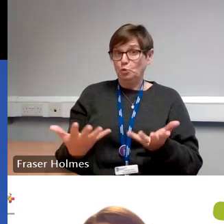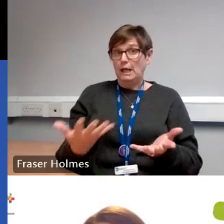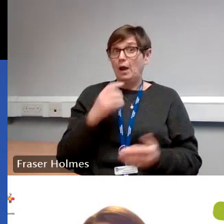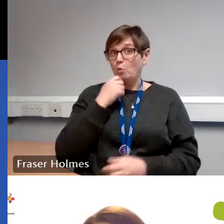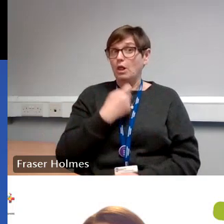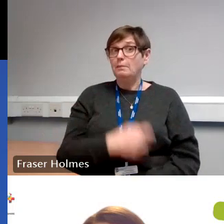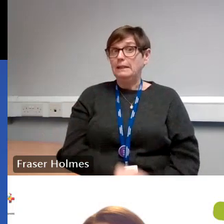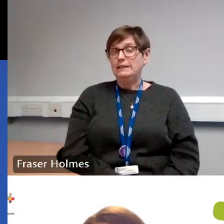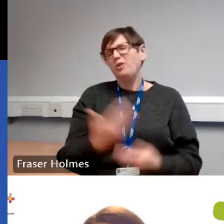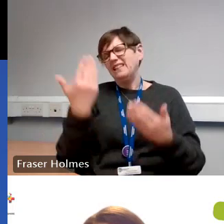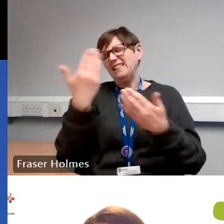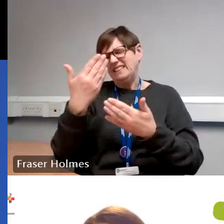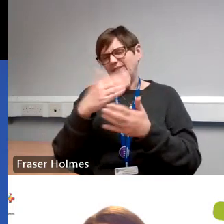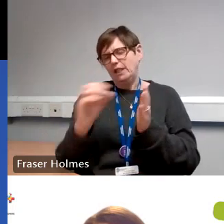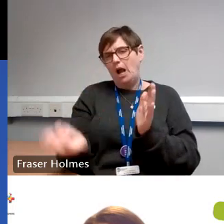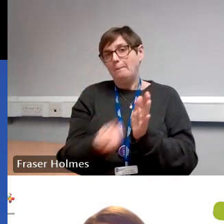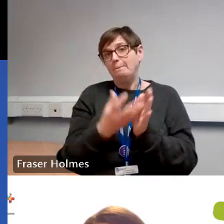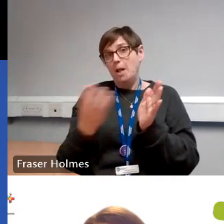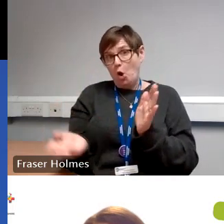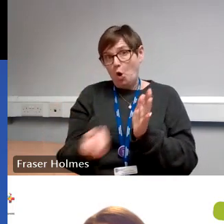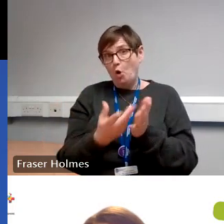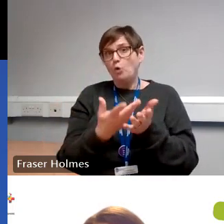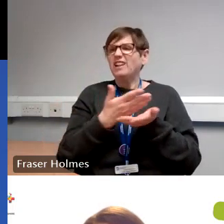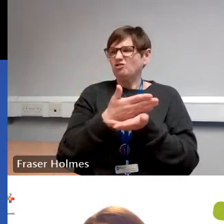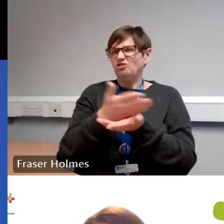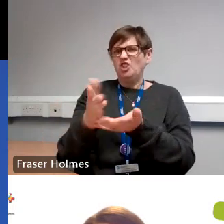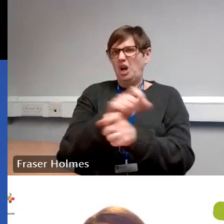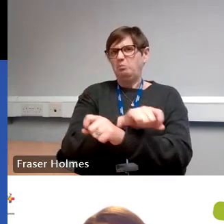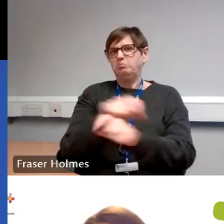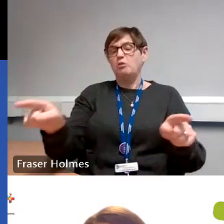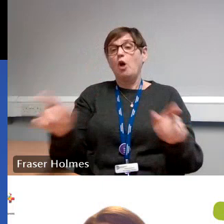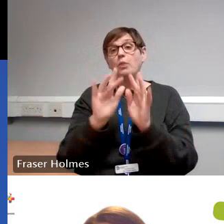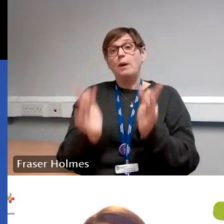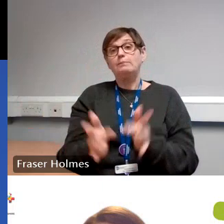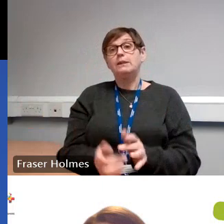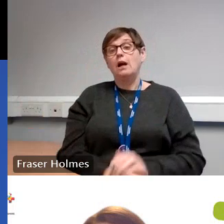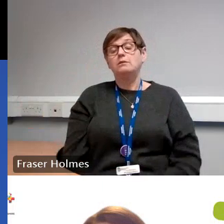this evening, and shared on the website.